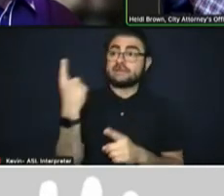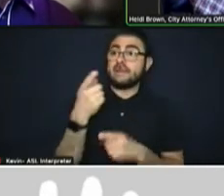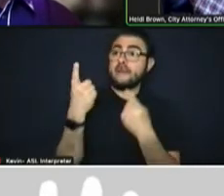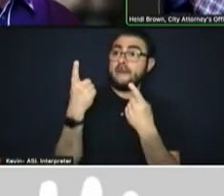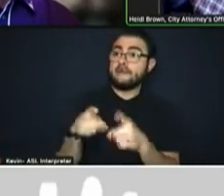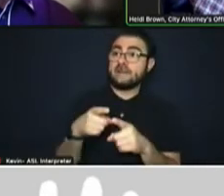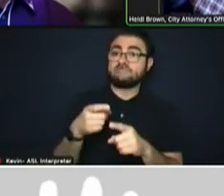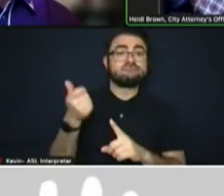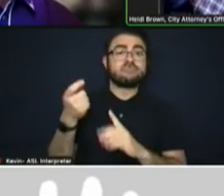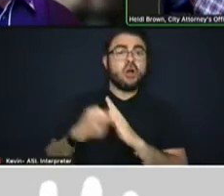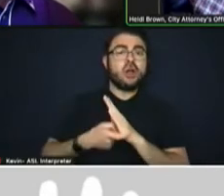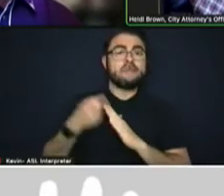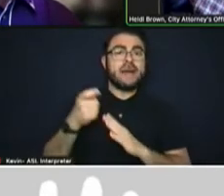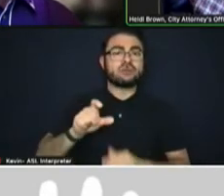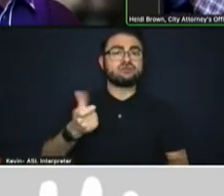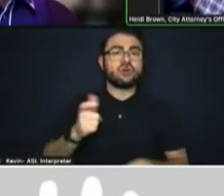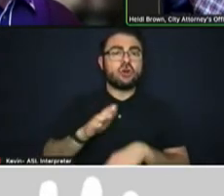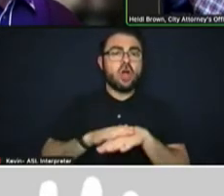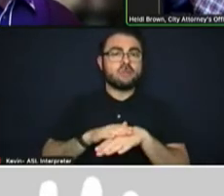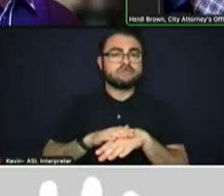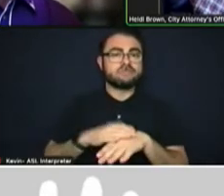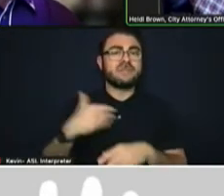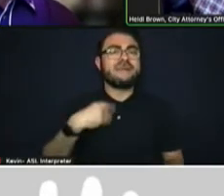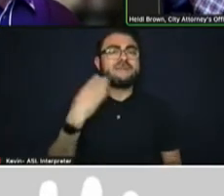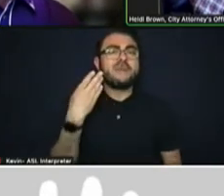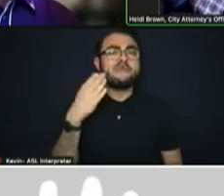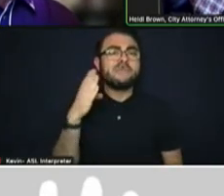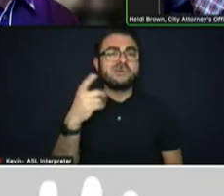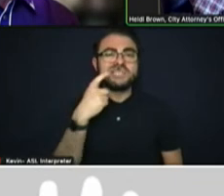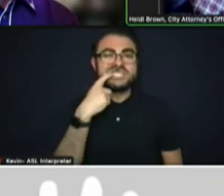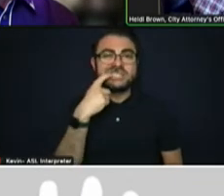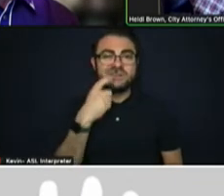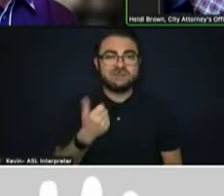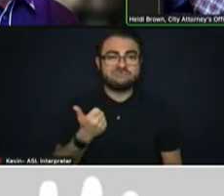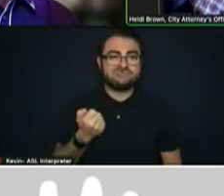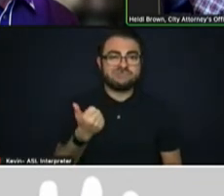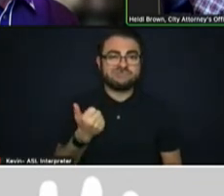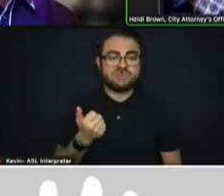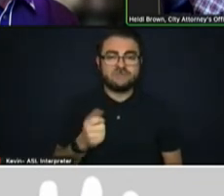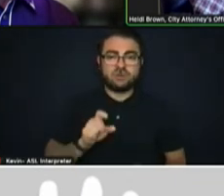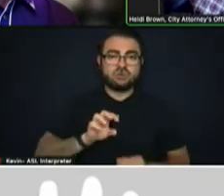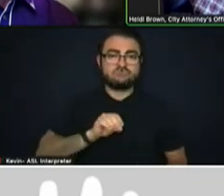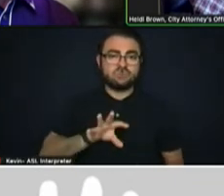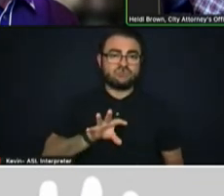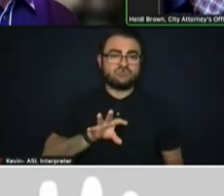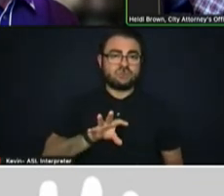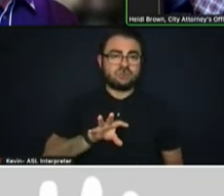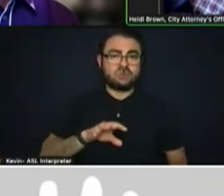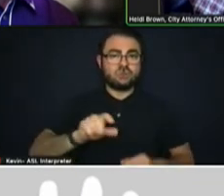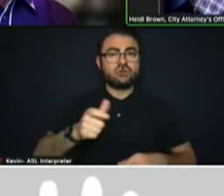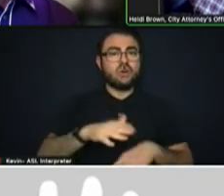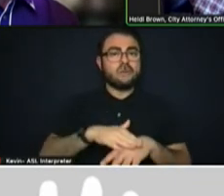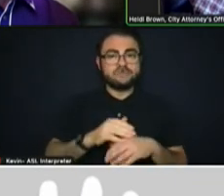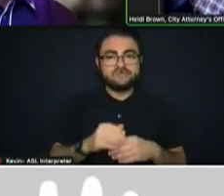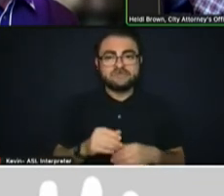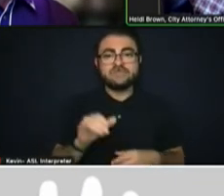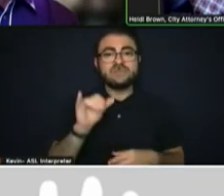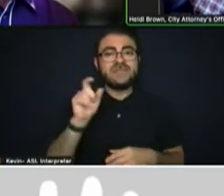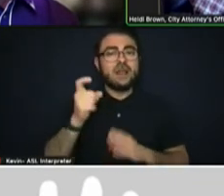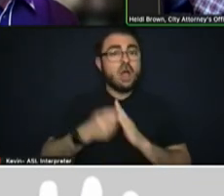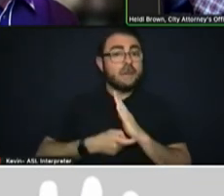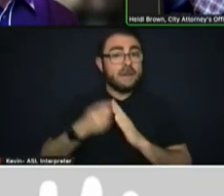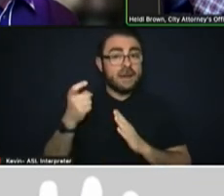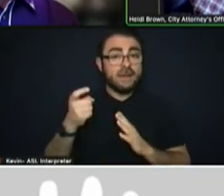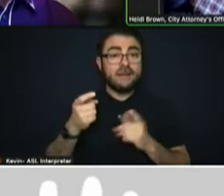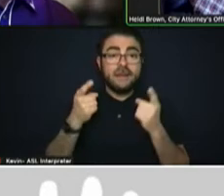a Bluetooth trigger that gets activated. So those automatic activation turns on when one, they turn